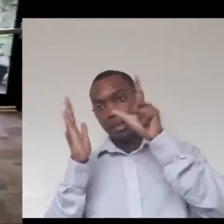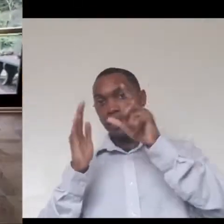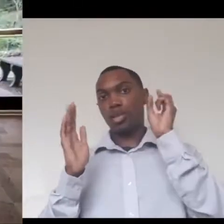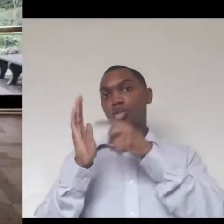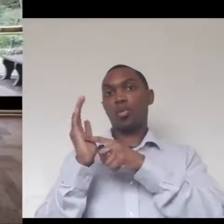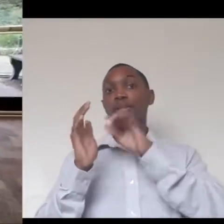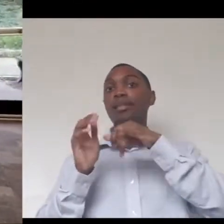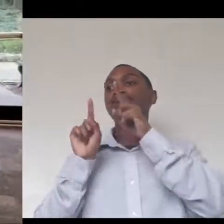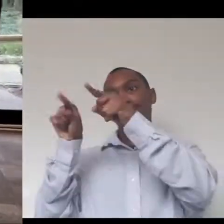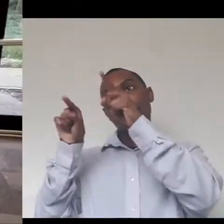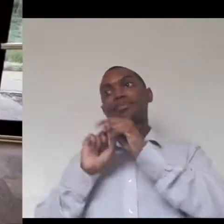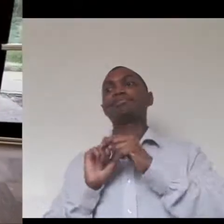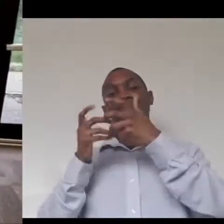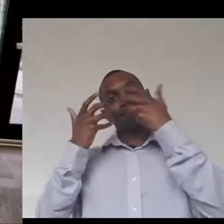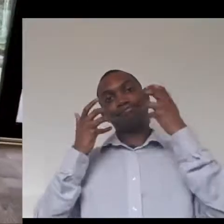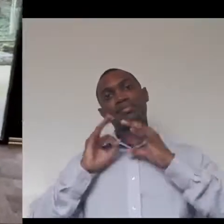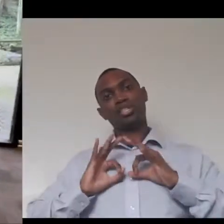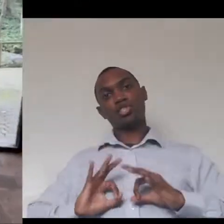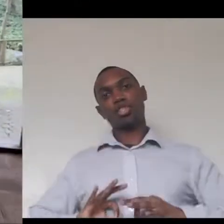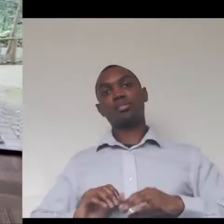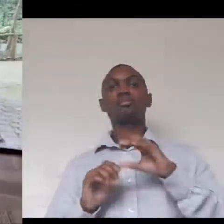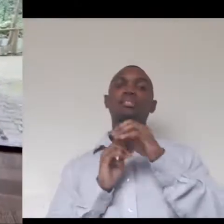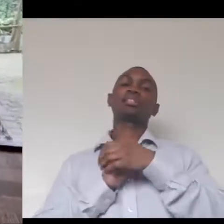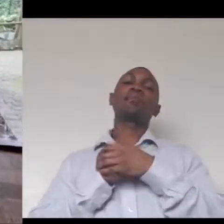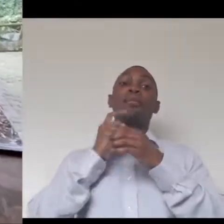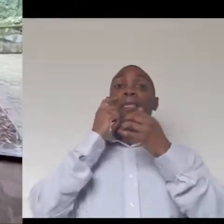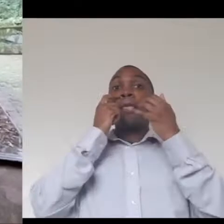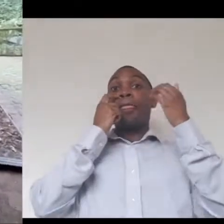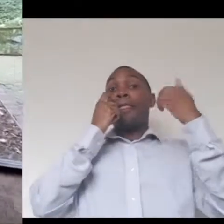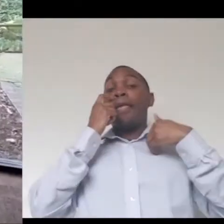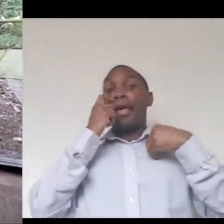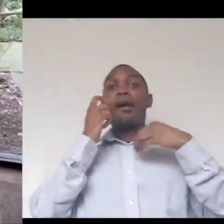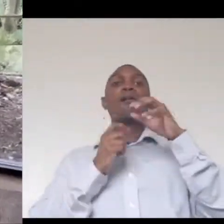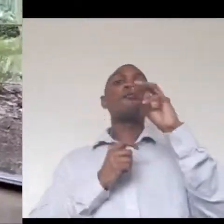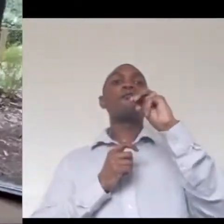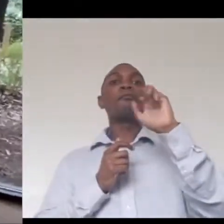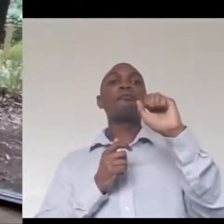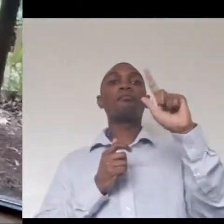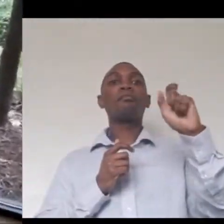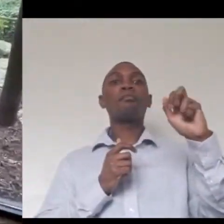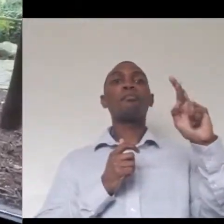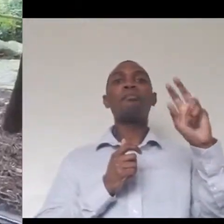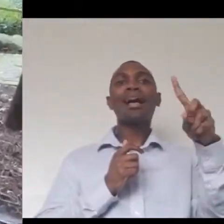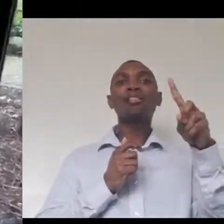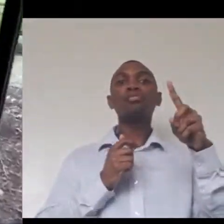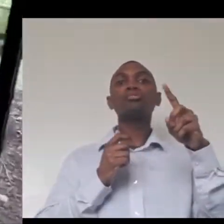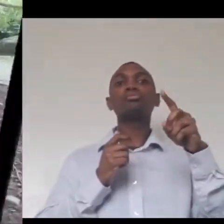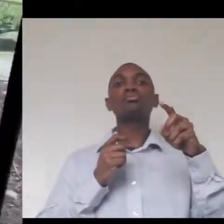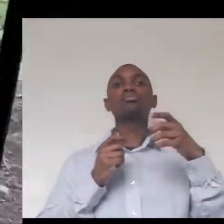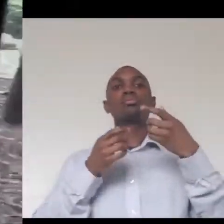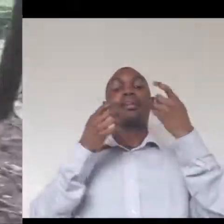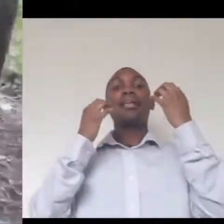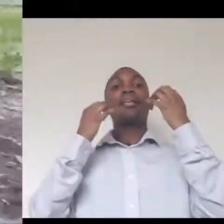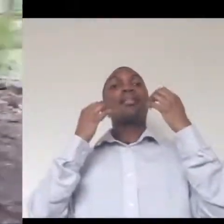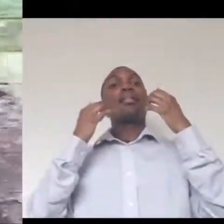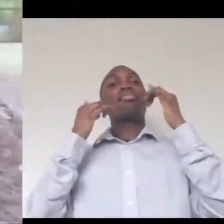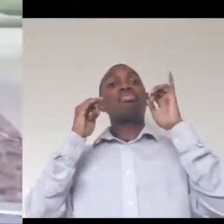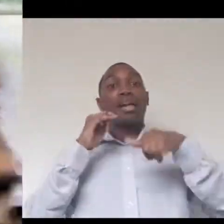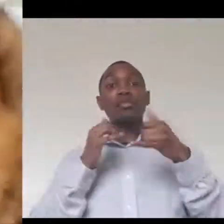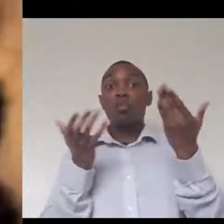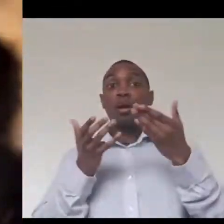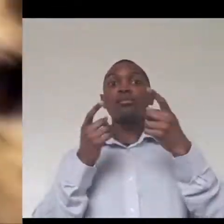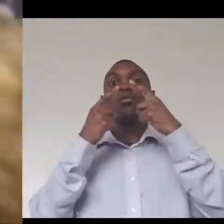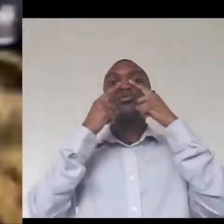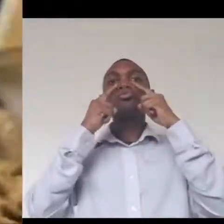cat species, is the malar stripes they have on their face. Those are those big black lines that go from their eyes